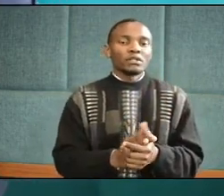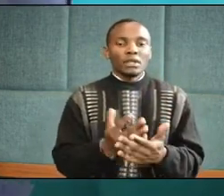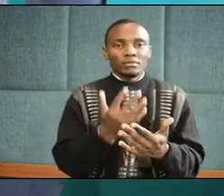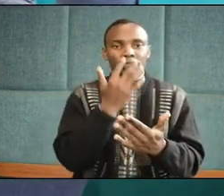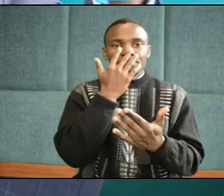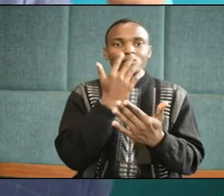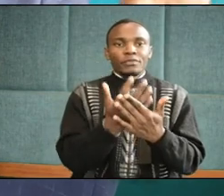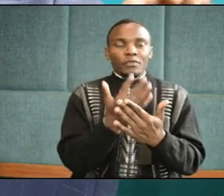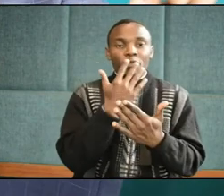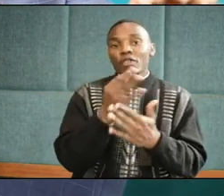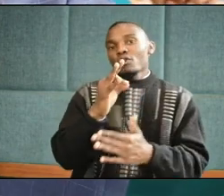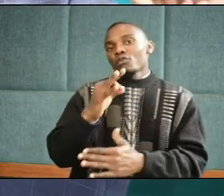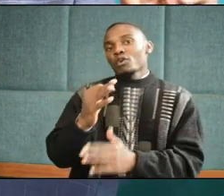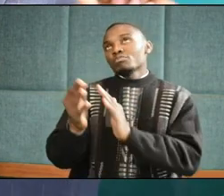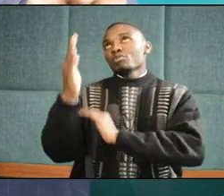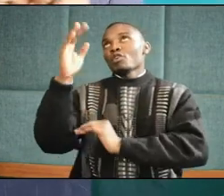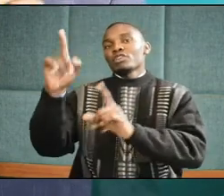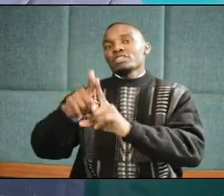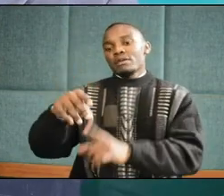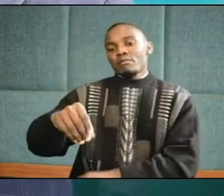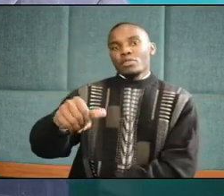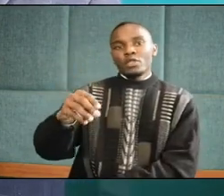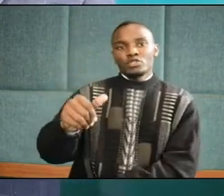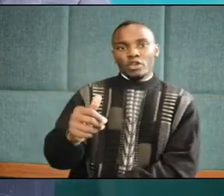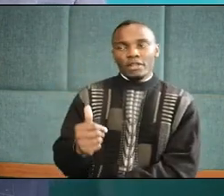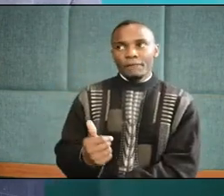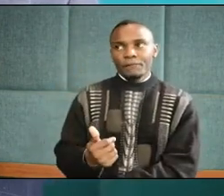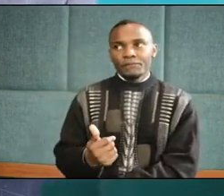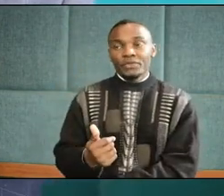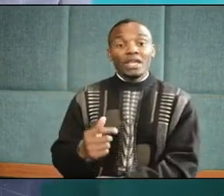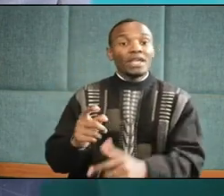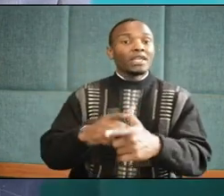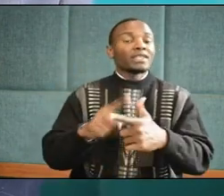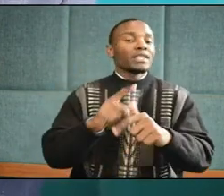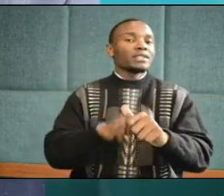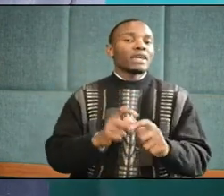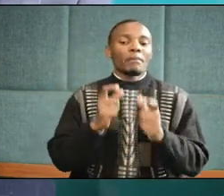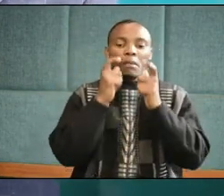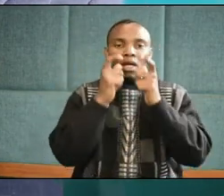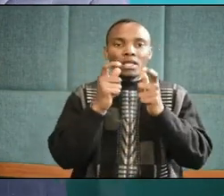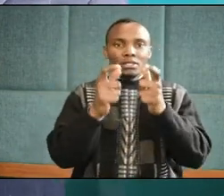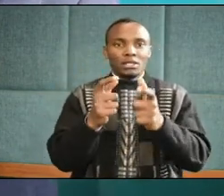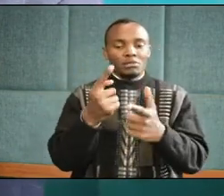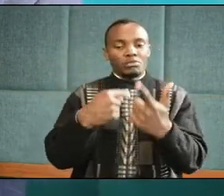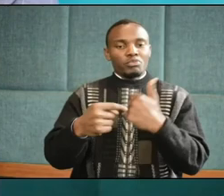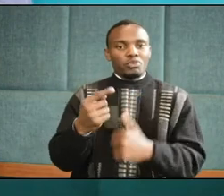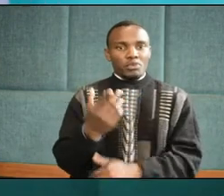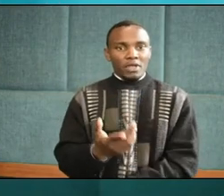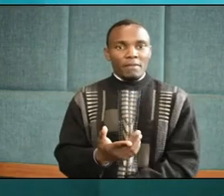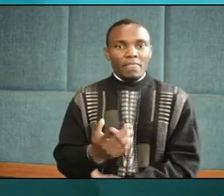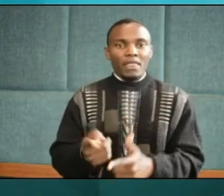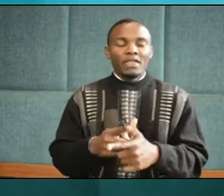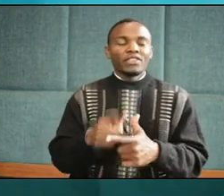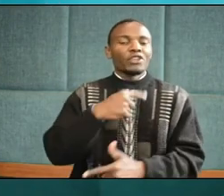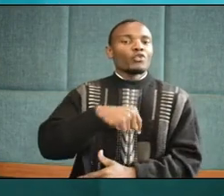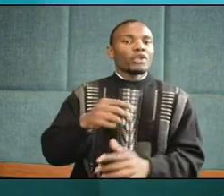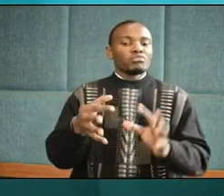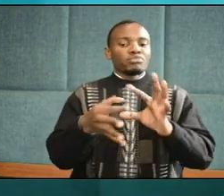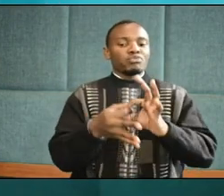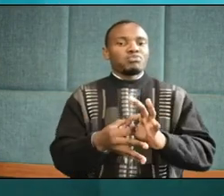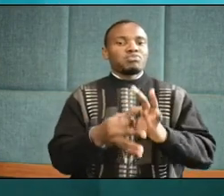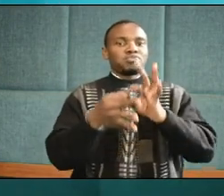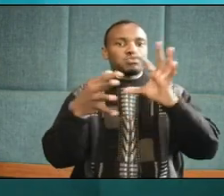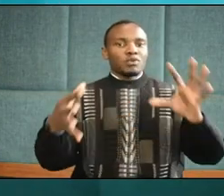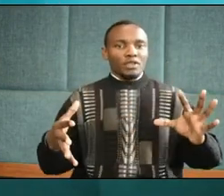God and the dust. Now, when sin came, we lost that